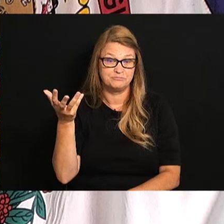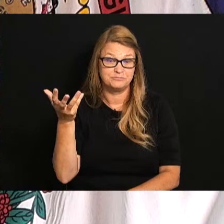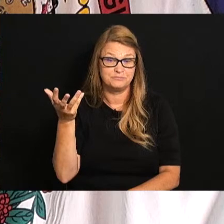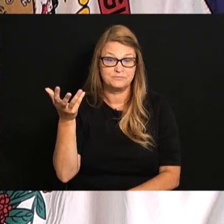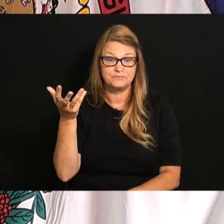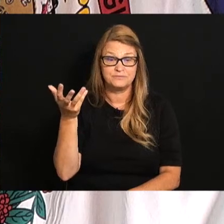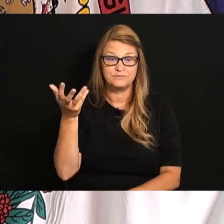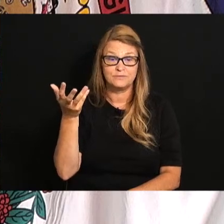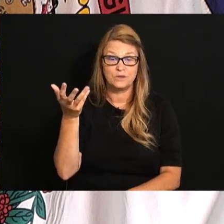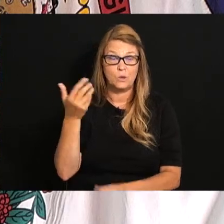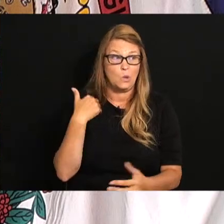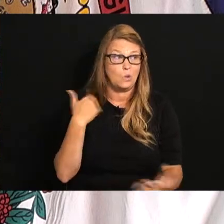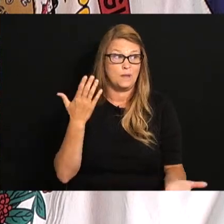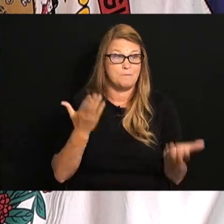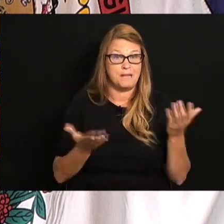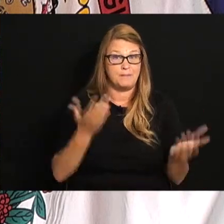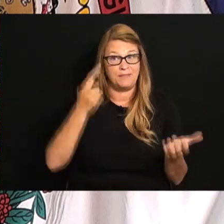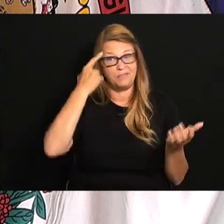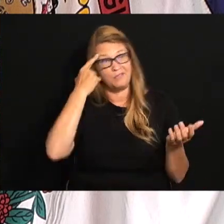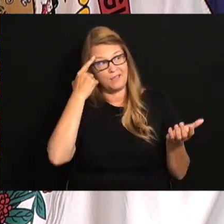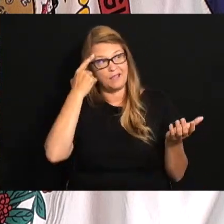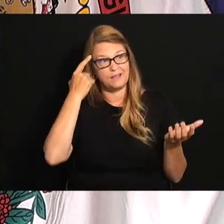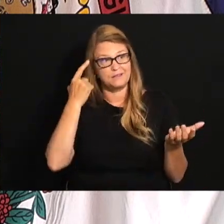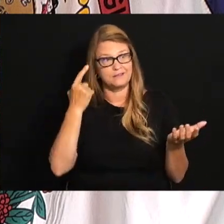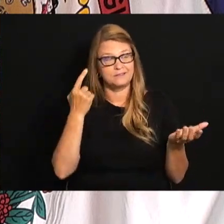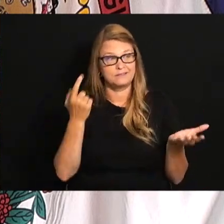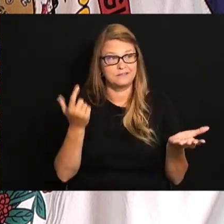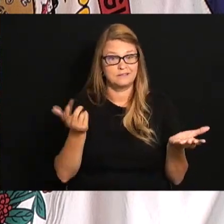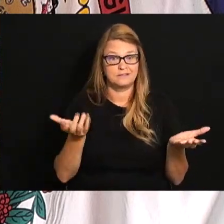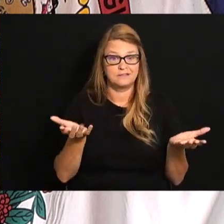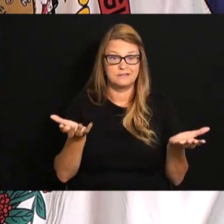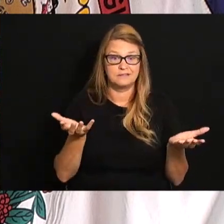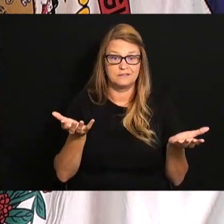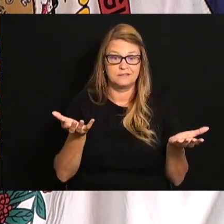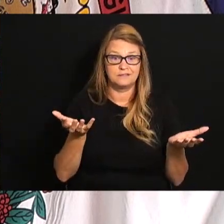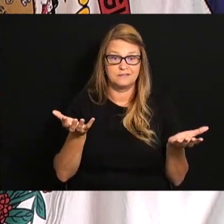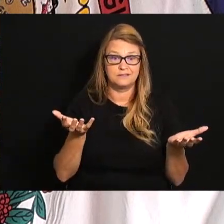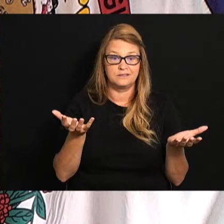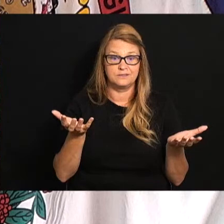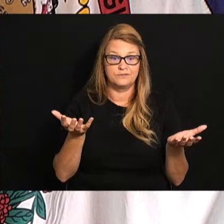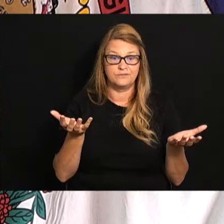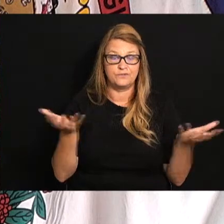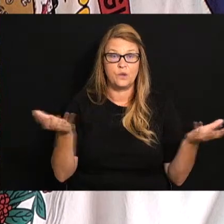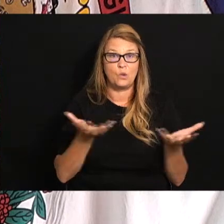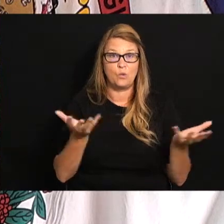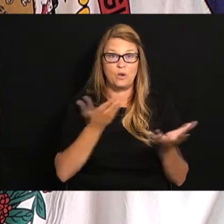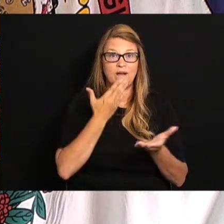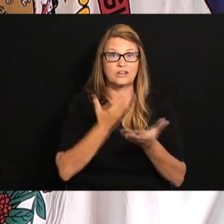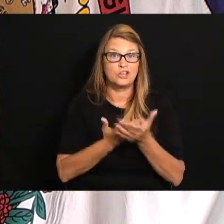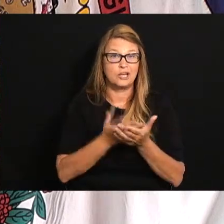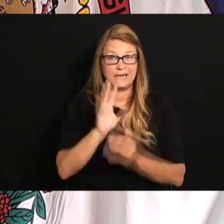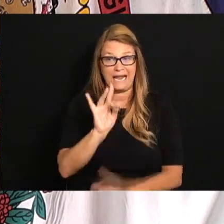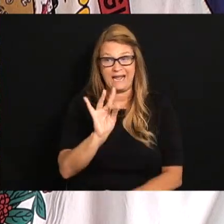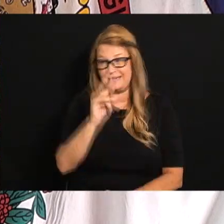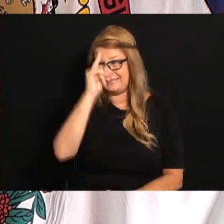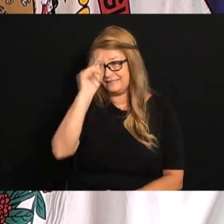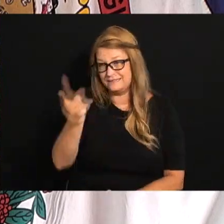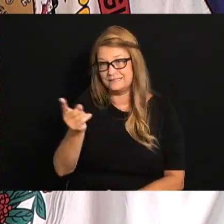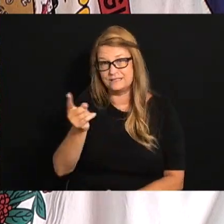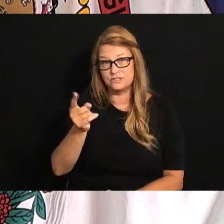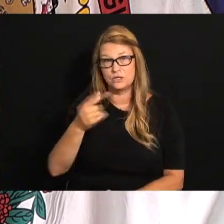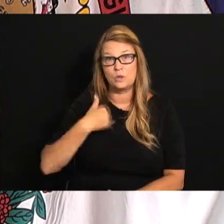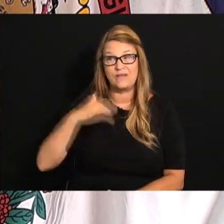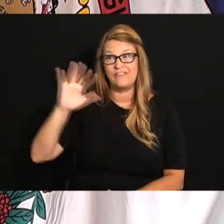while we may think, well, really and truly, what good's 18 cents going to do when you've got